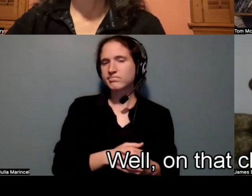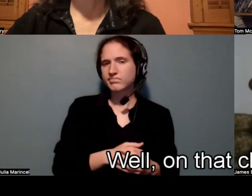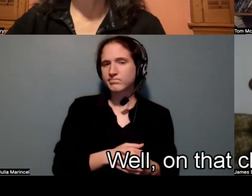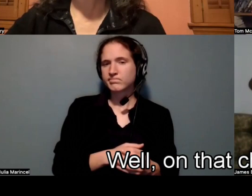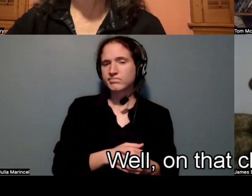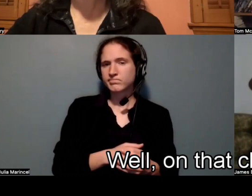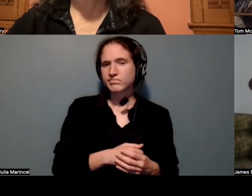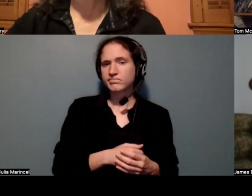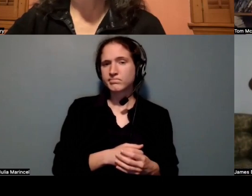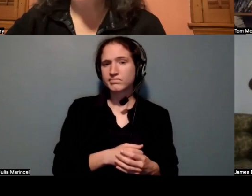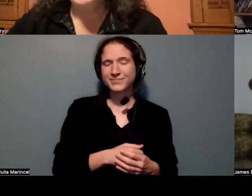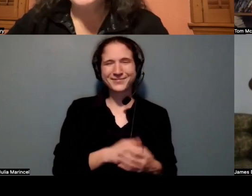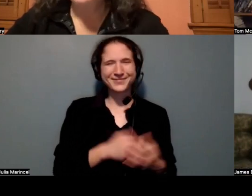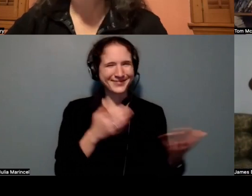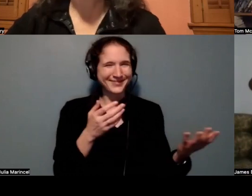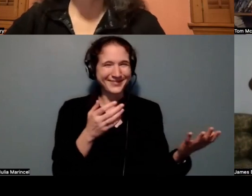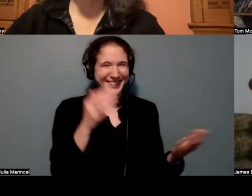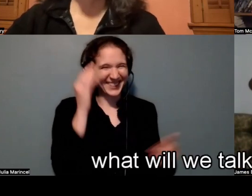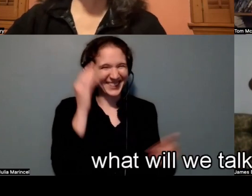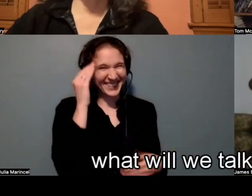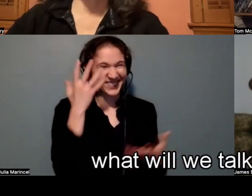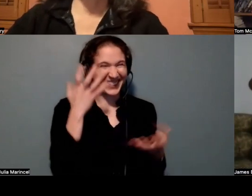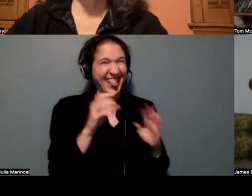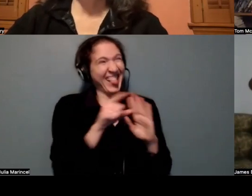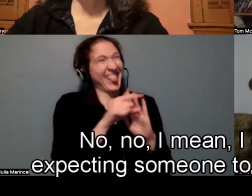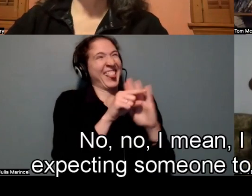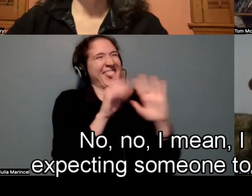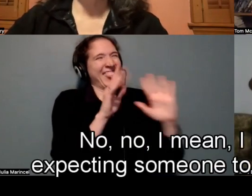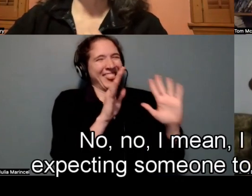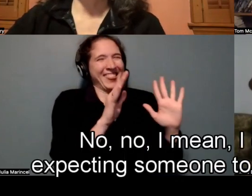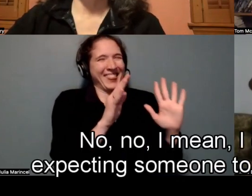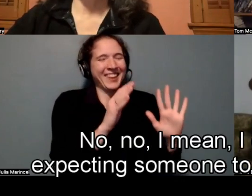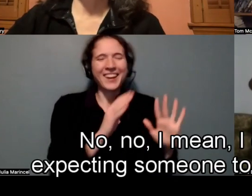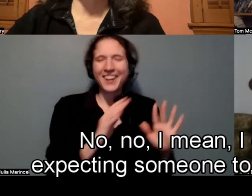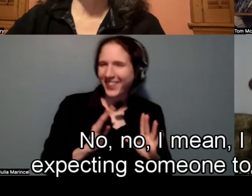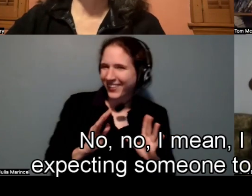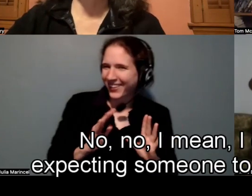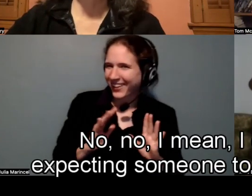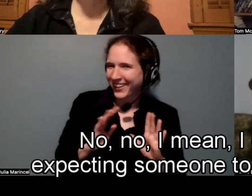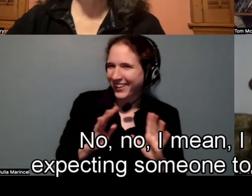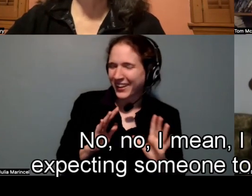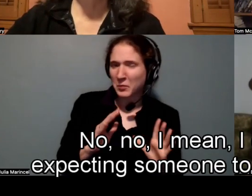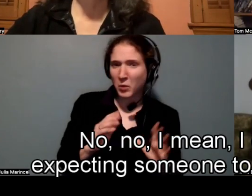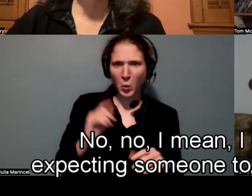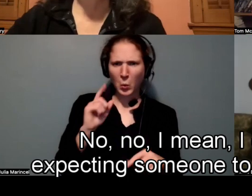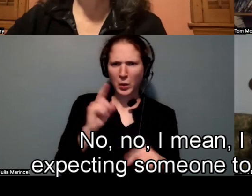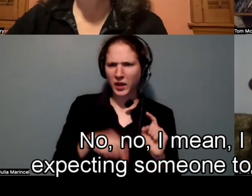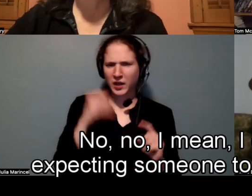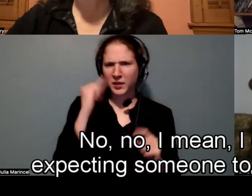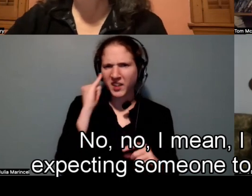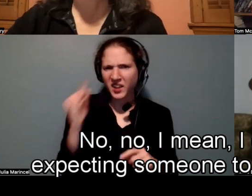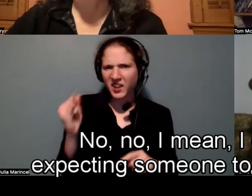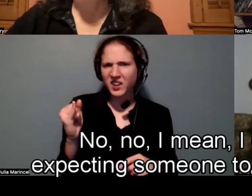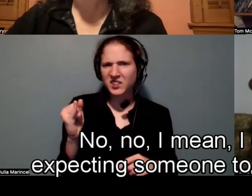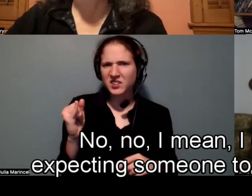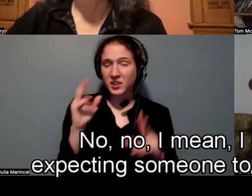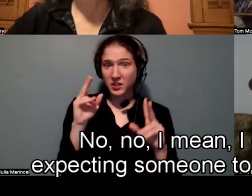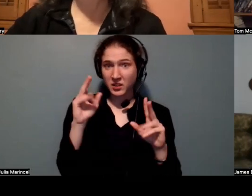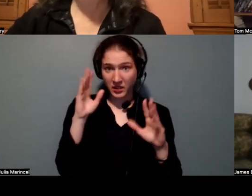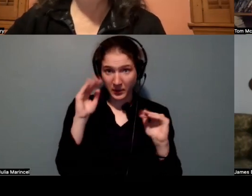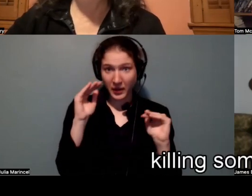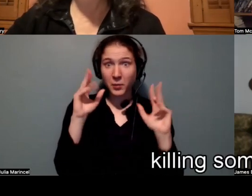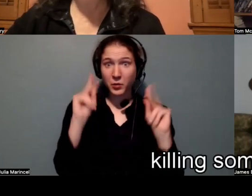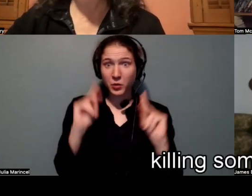well, on that cheery note, what we're talking about next? No. I mean, I can't imagine expecting someone to go to war and